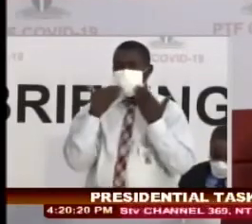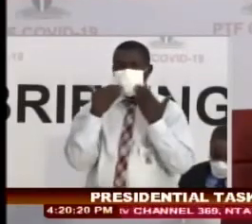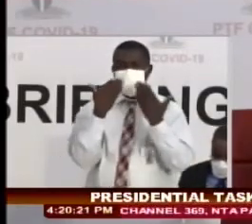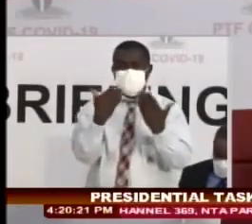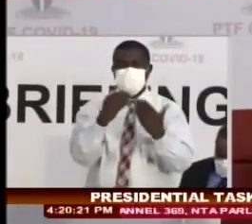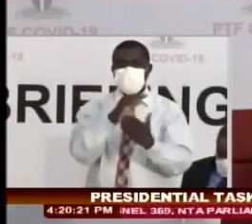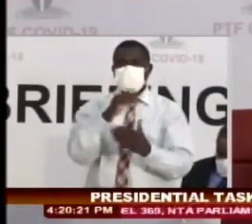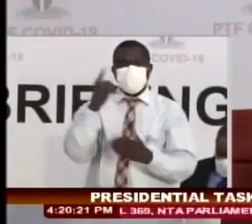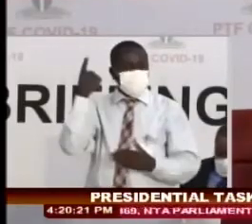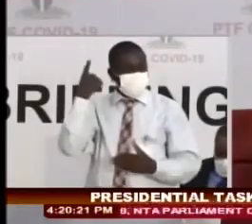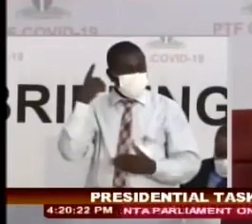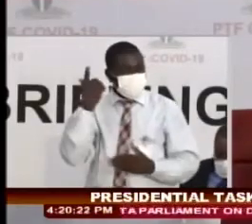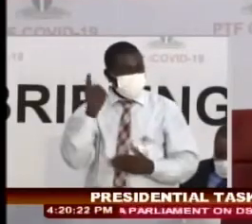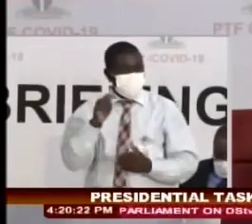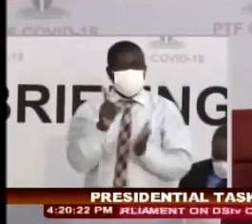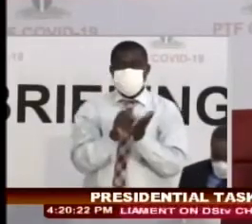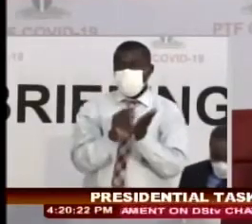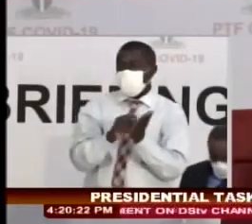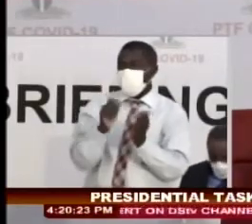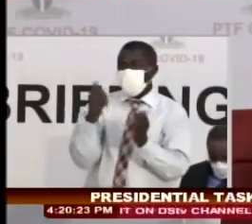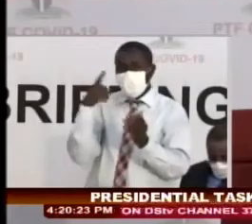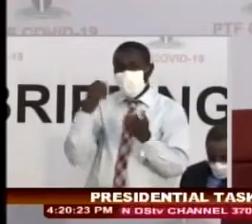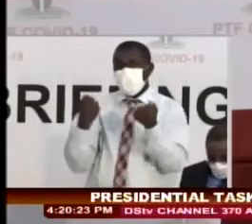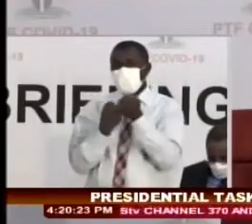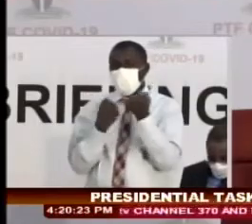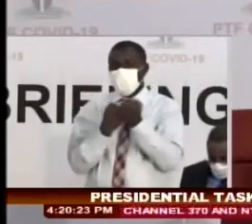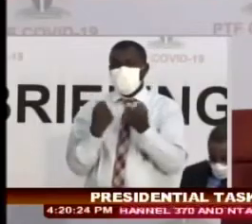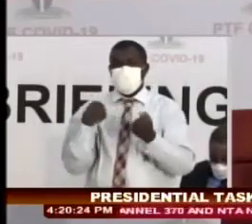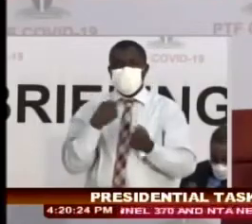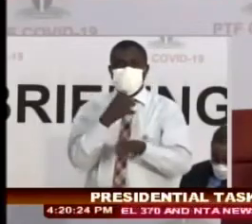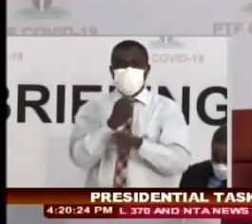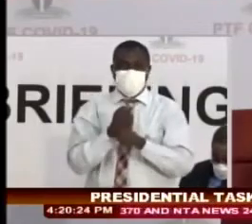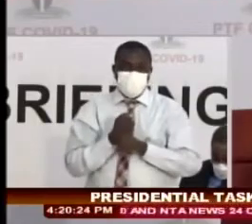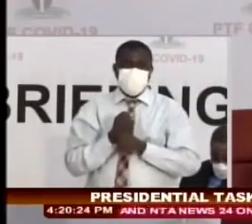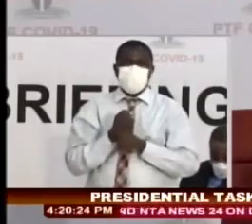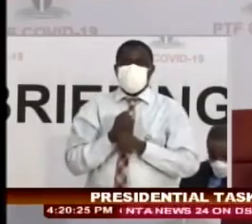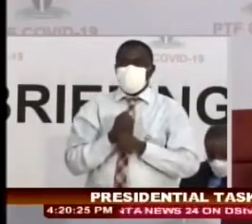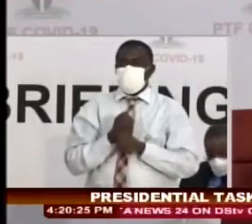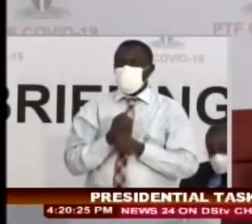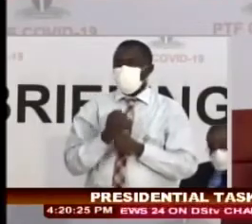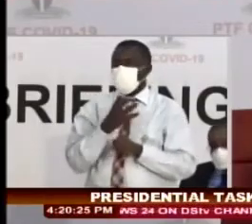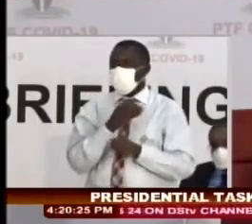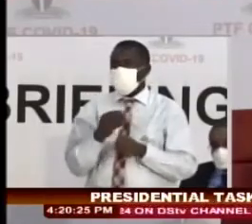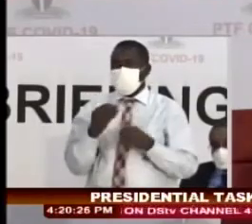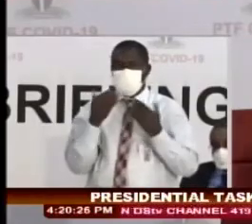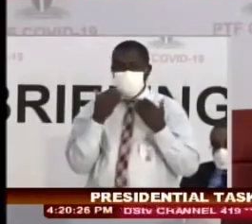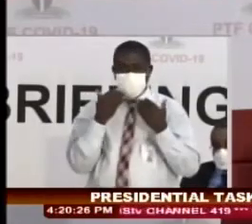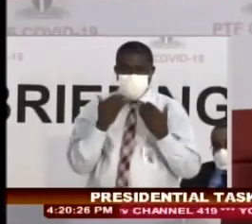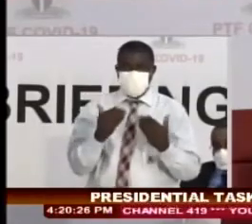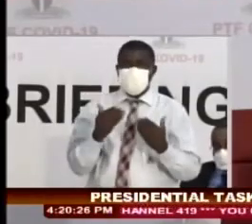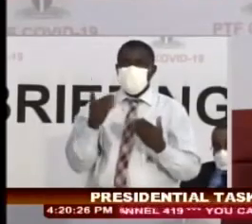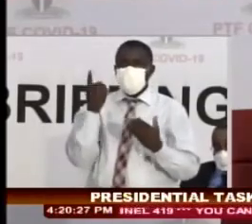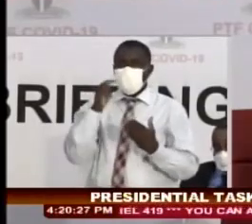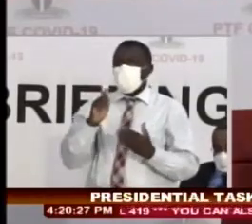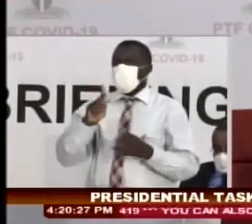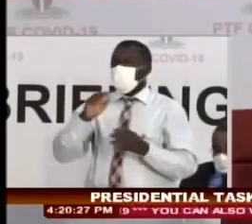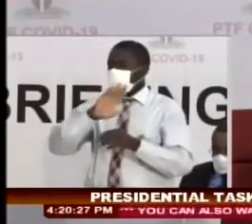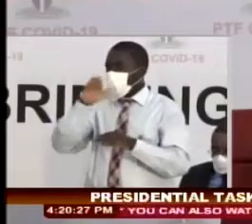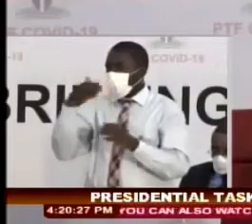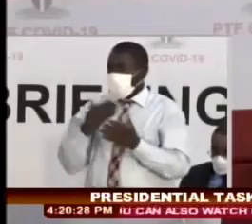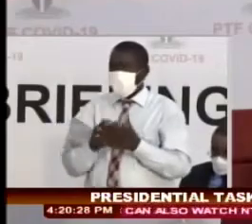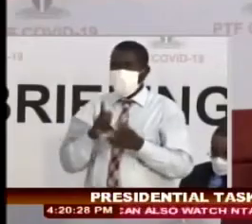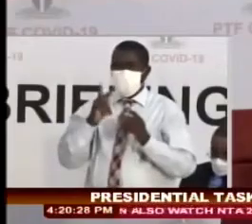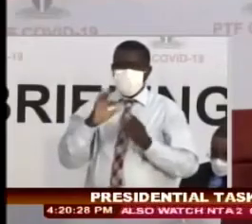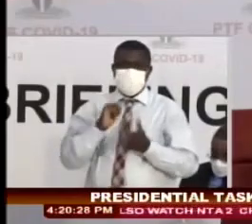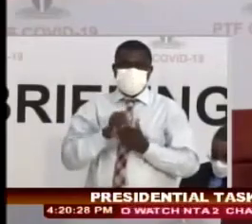support we continue to receive. I similarly thank the selflessness of our frontline health workers and other